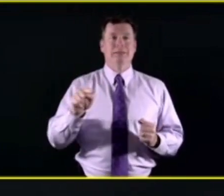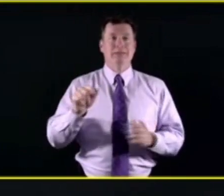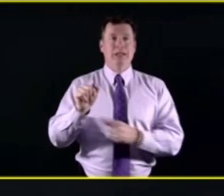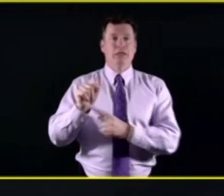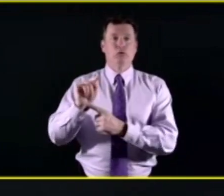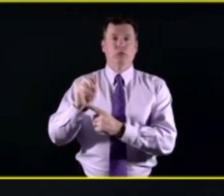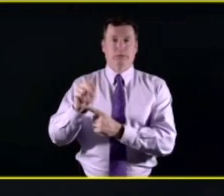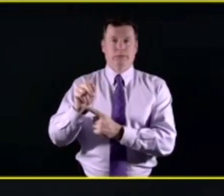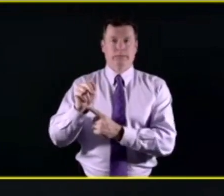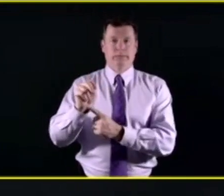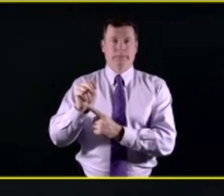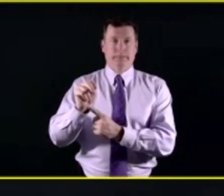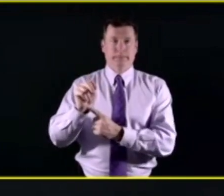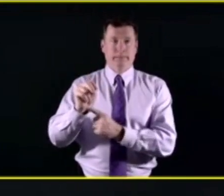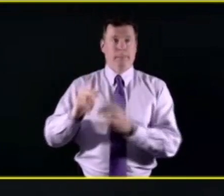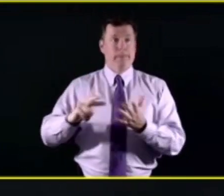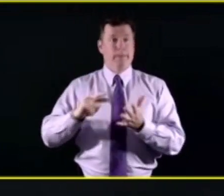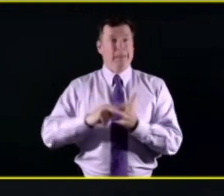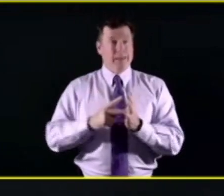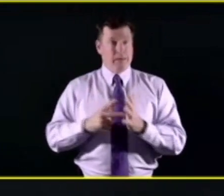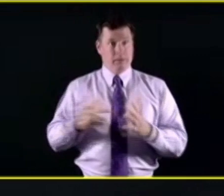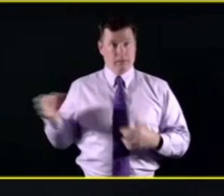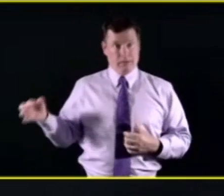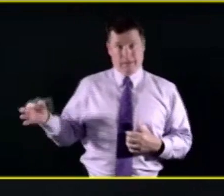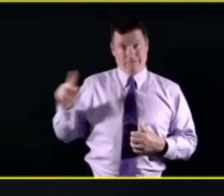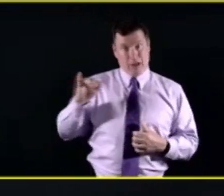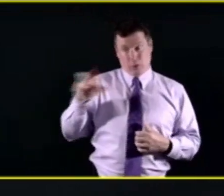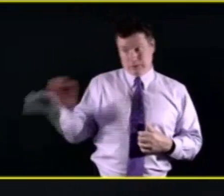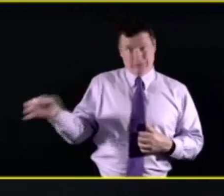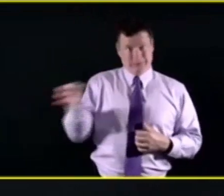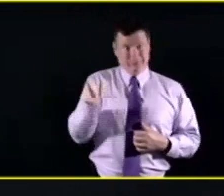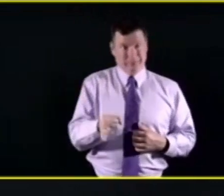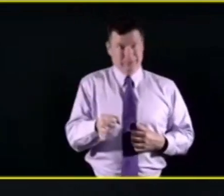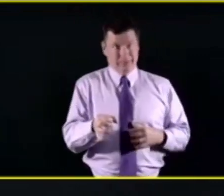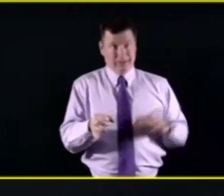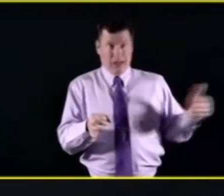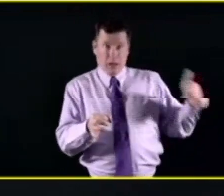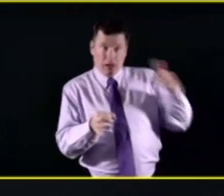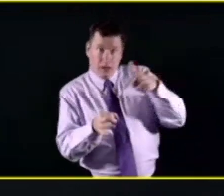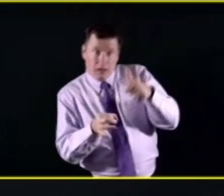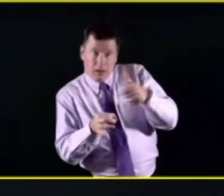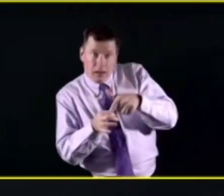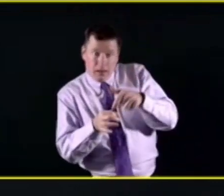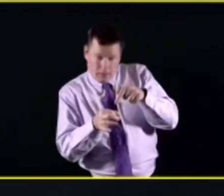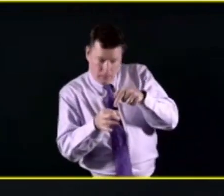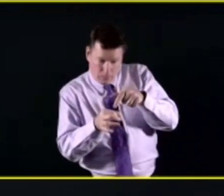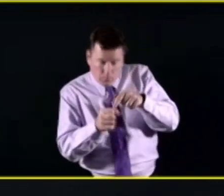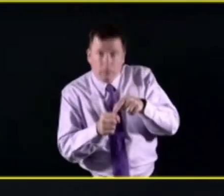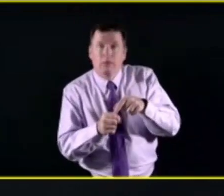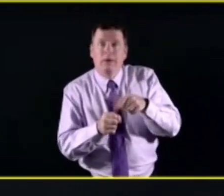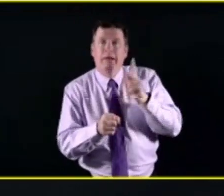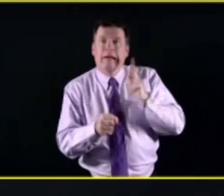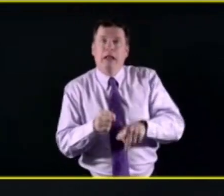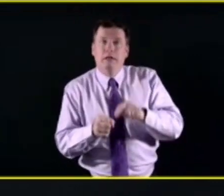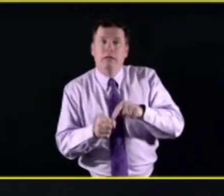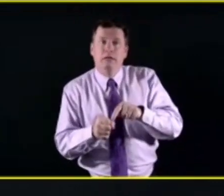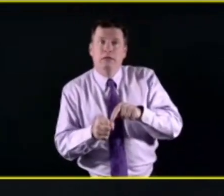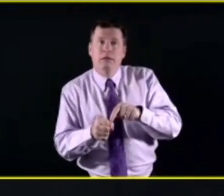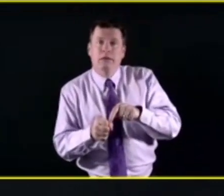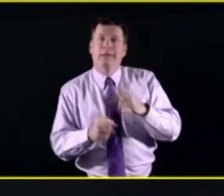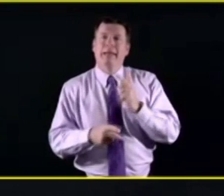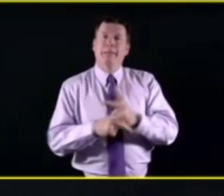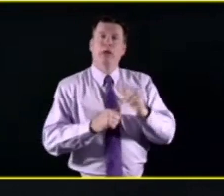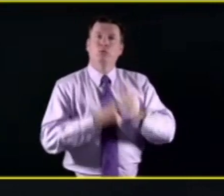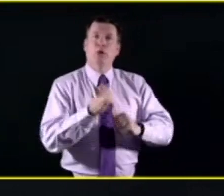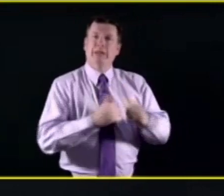it. So in that way, they interdigitate. Some of the other things that we're doing at the university complement